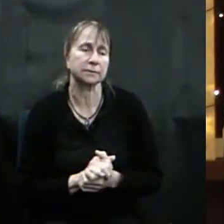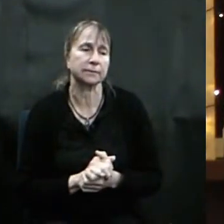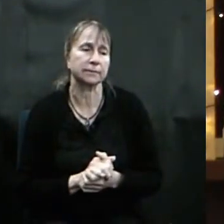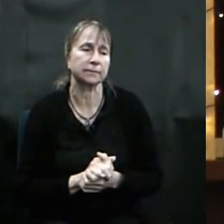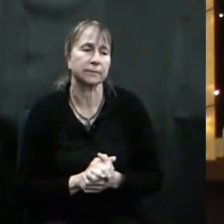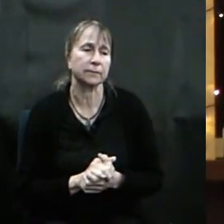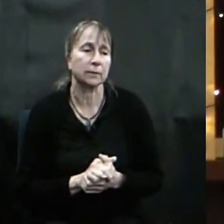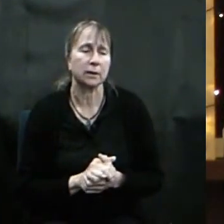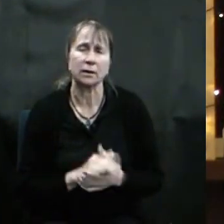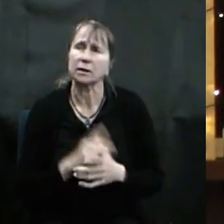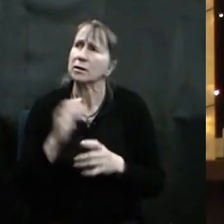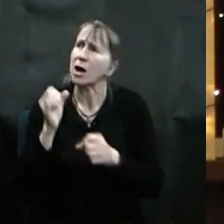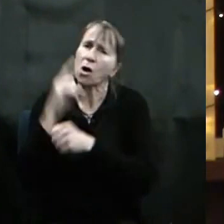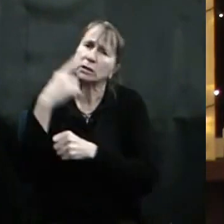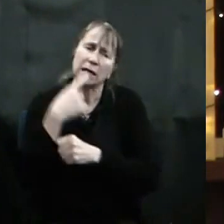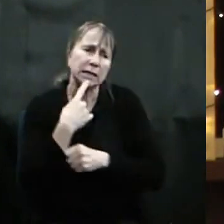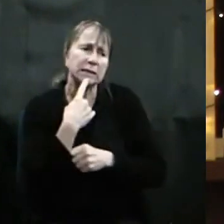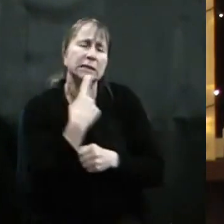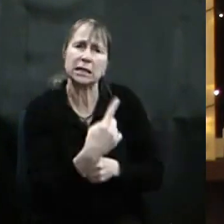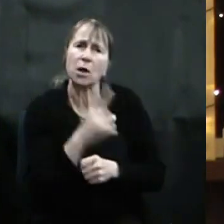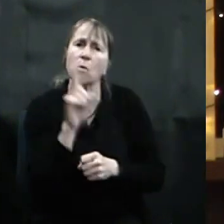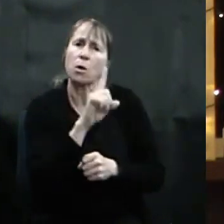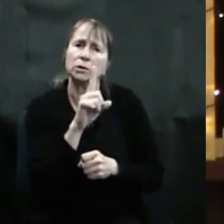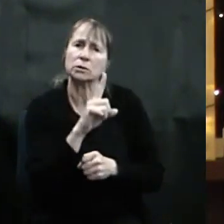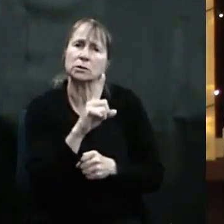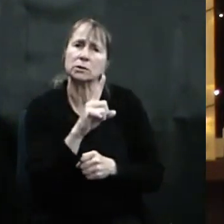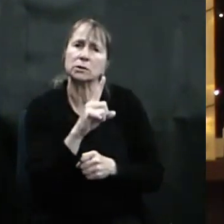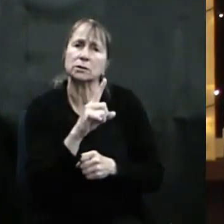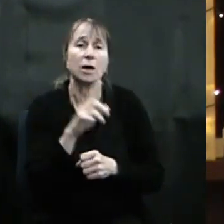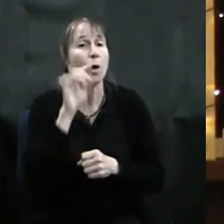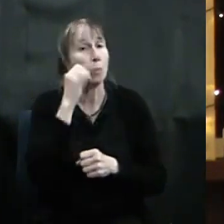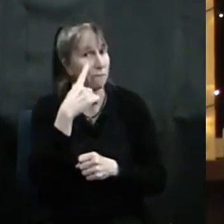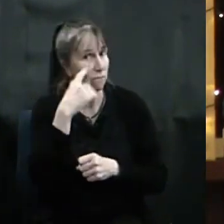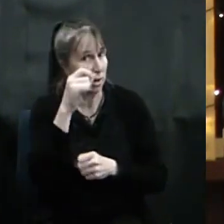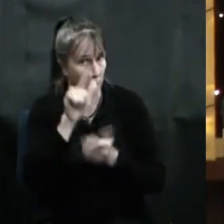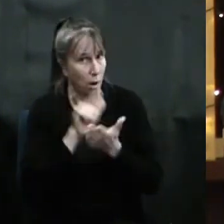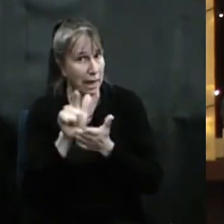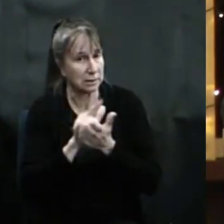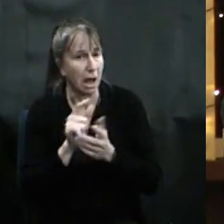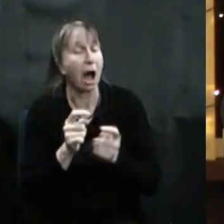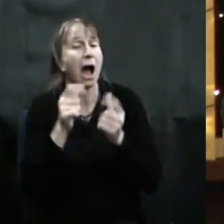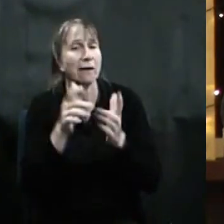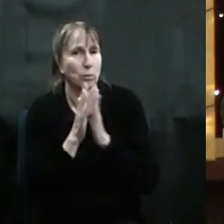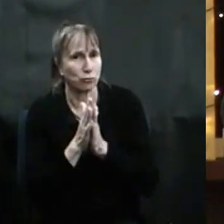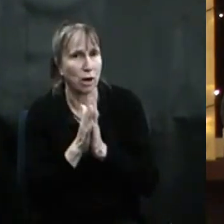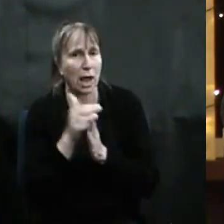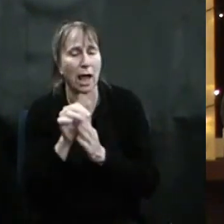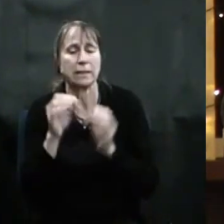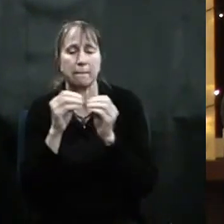Well, what does God say? We'll find out after the prayers and after the second Bible reading.